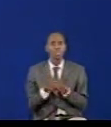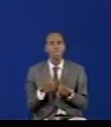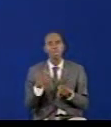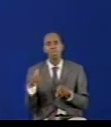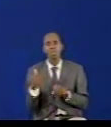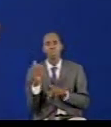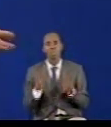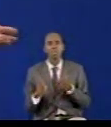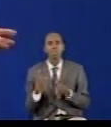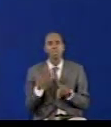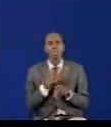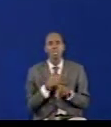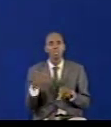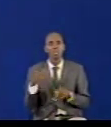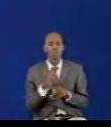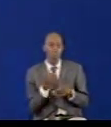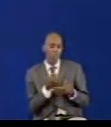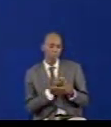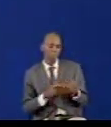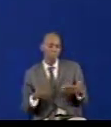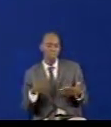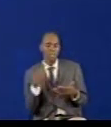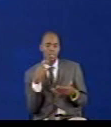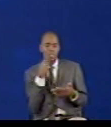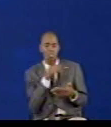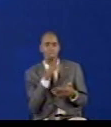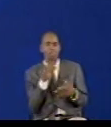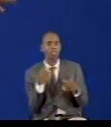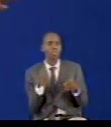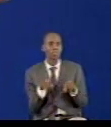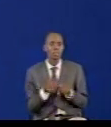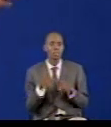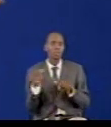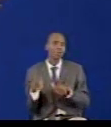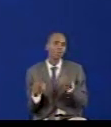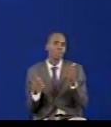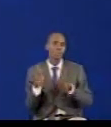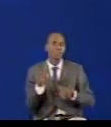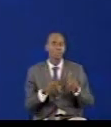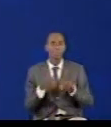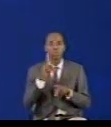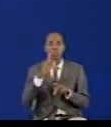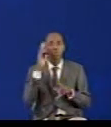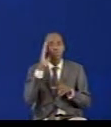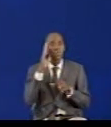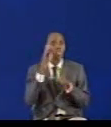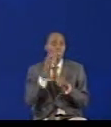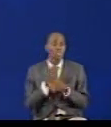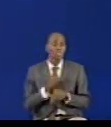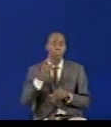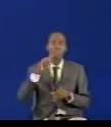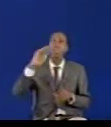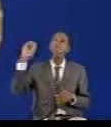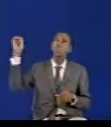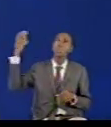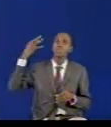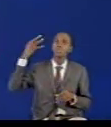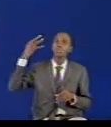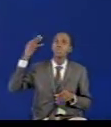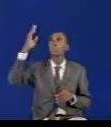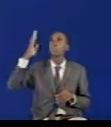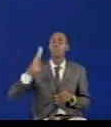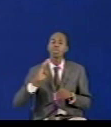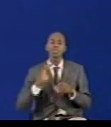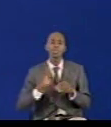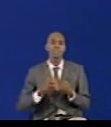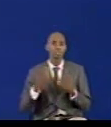you write and report lies like the rest of them. You receive the grace of God in vain.